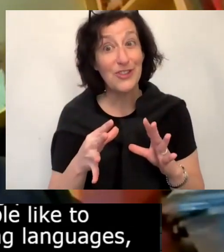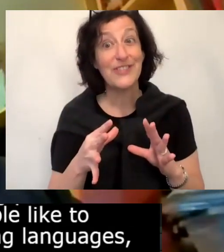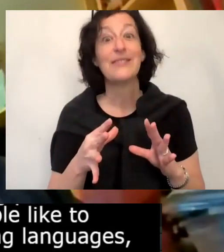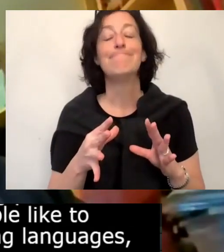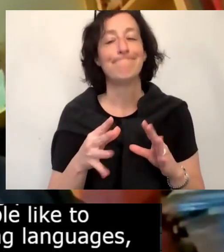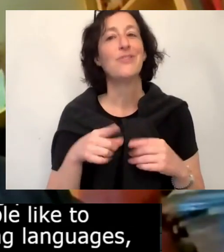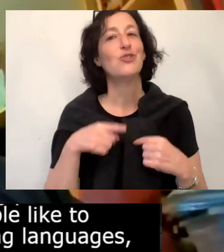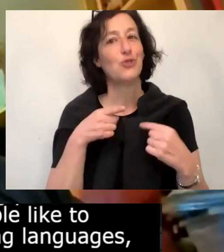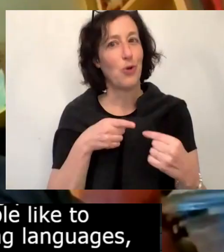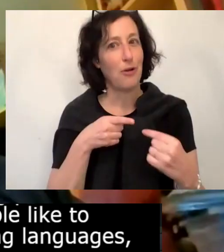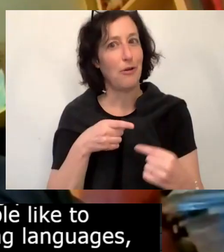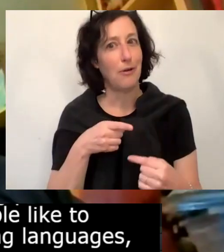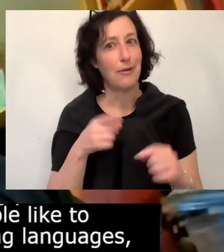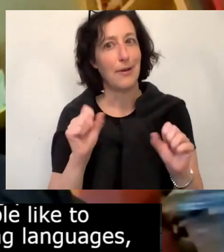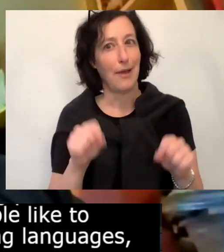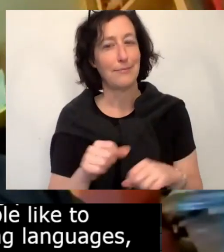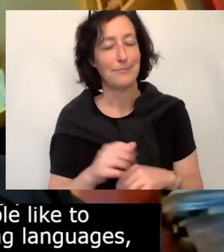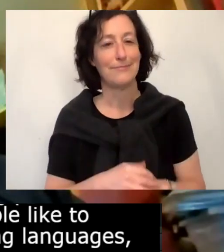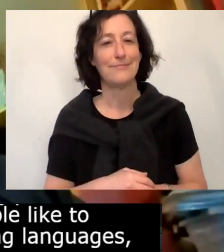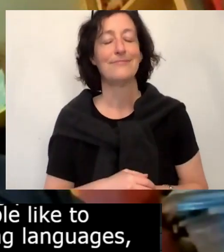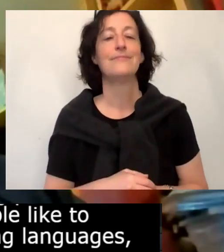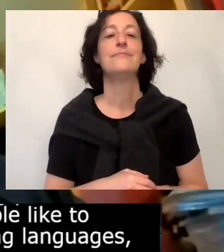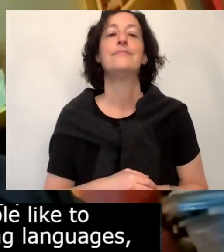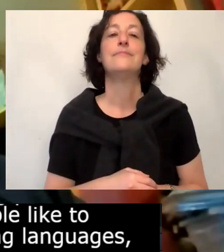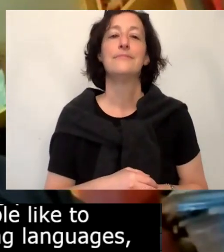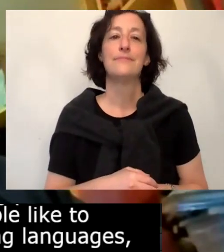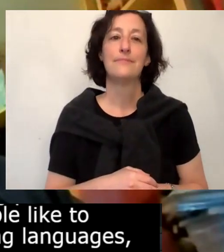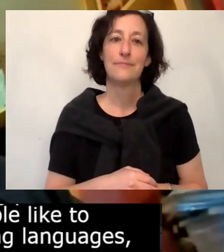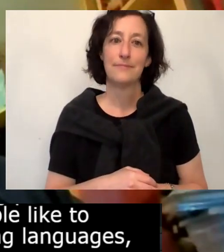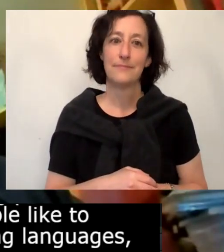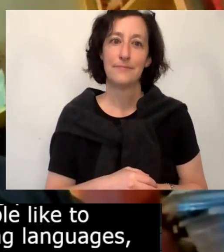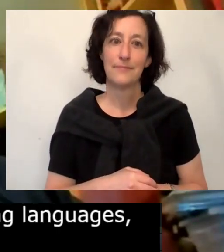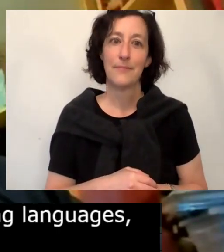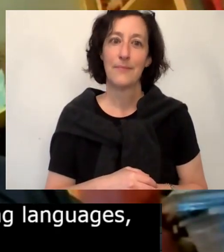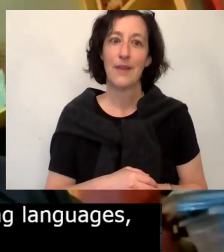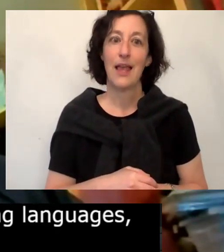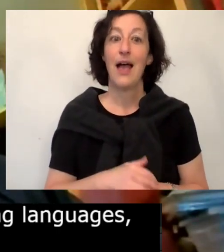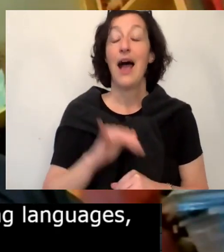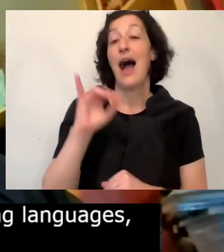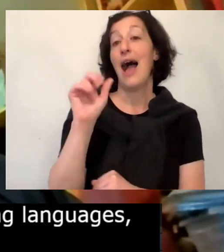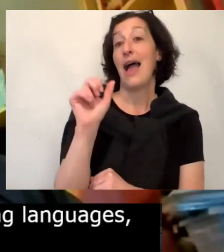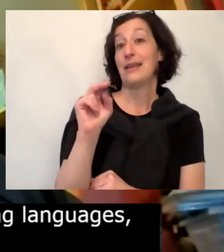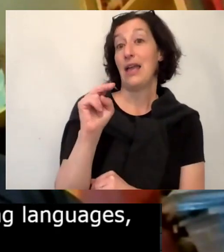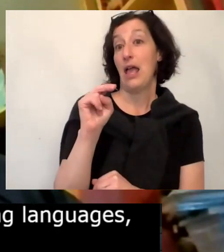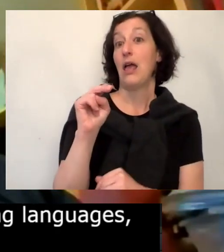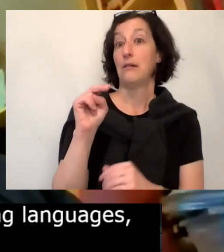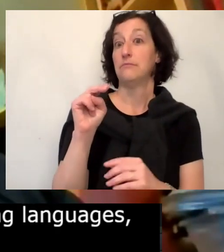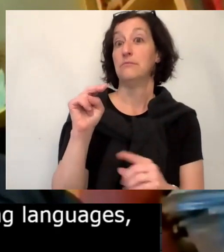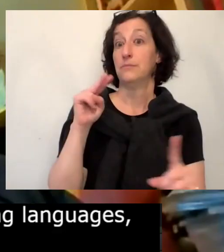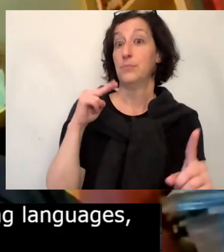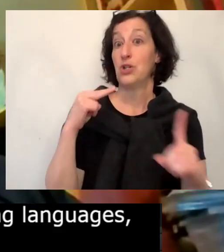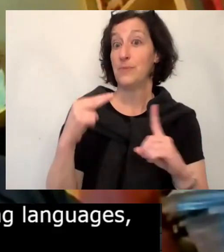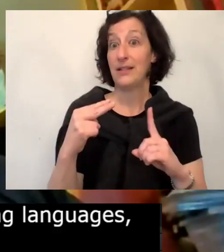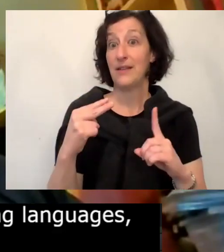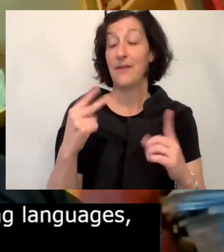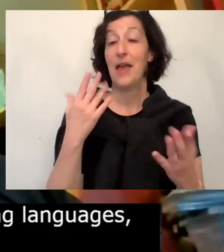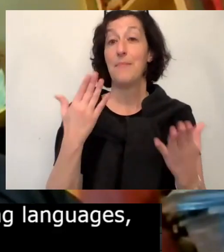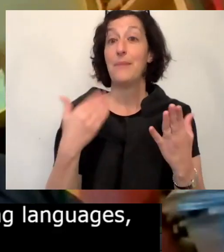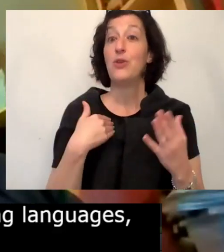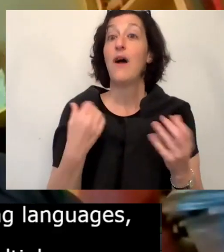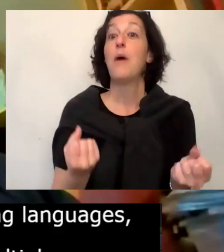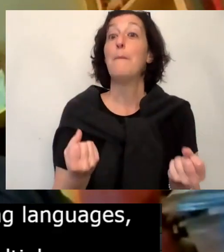difficult. In the ICANN world, where we have sometimes multiple language